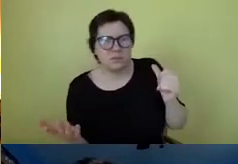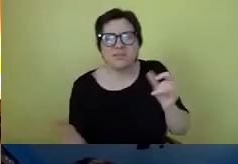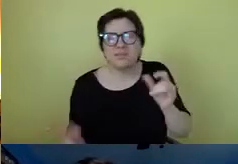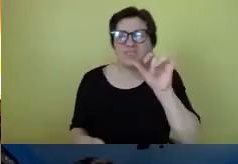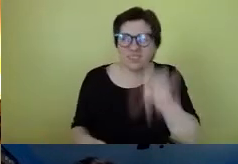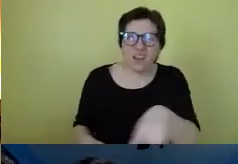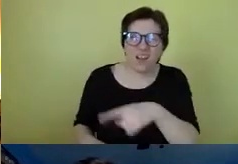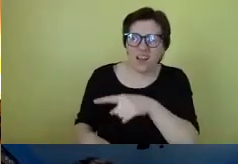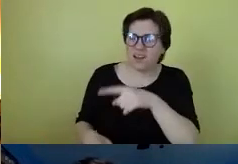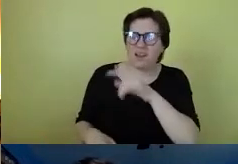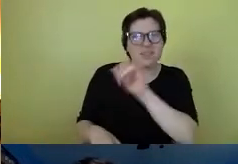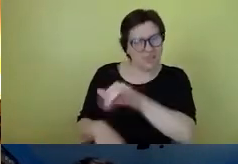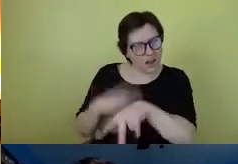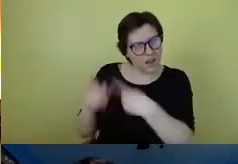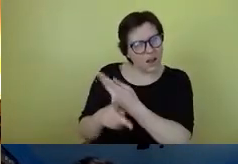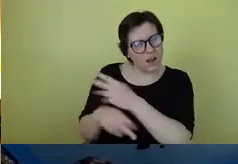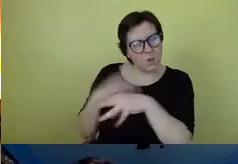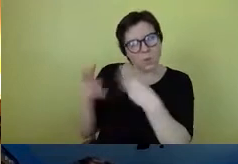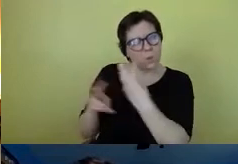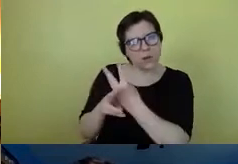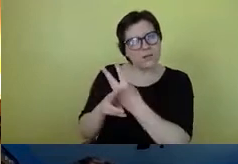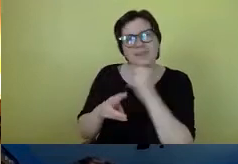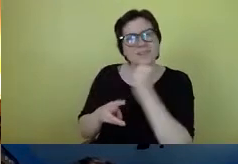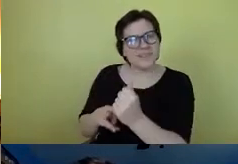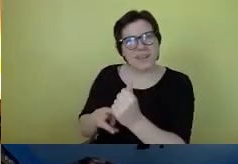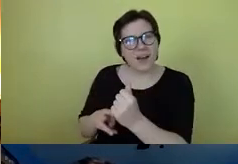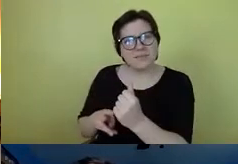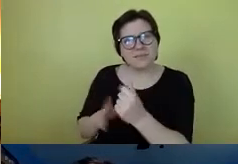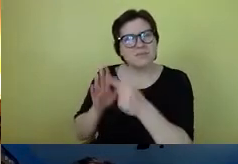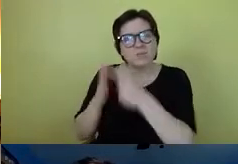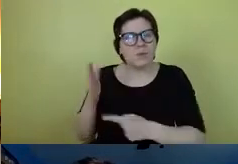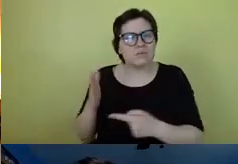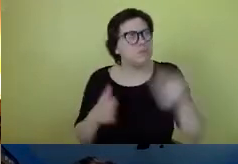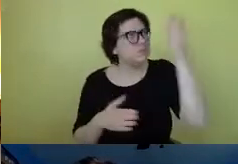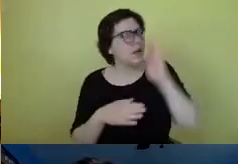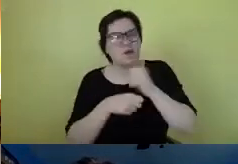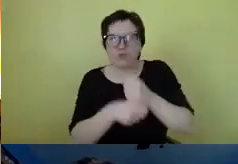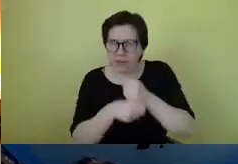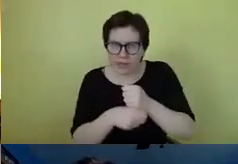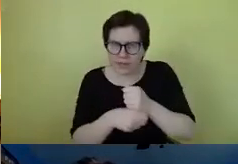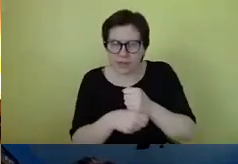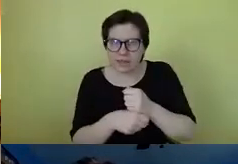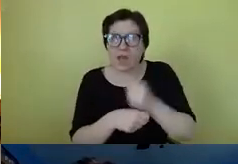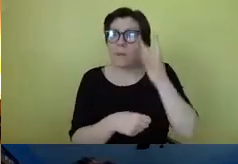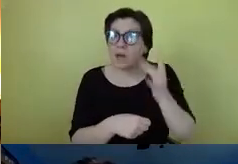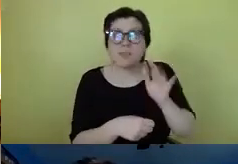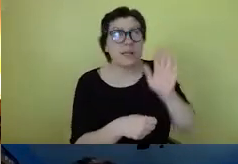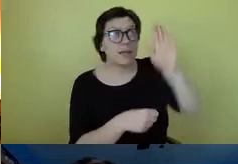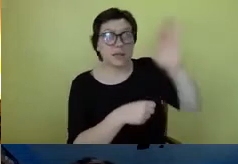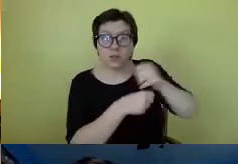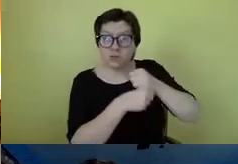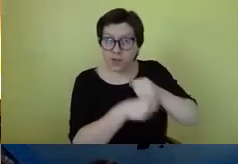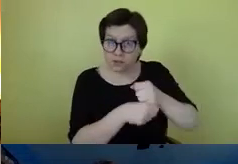world would not reflect what God created, because in His creation,